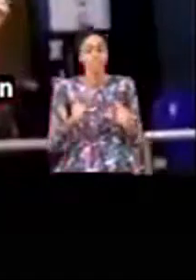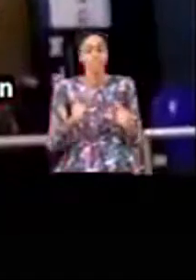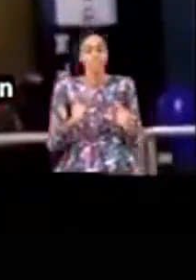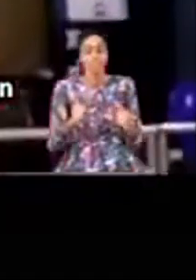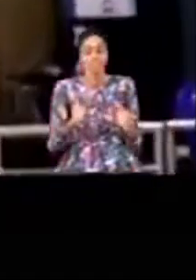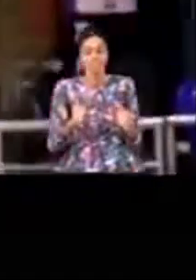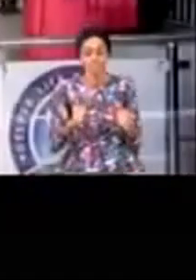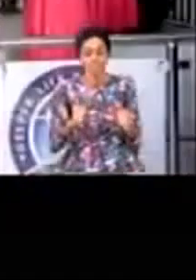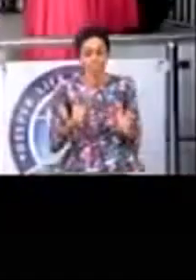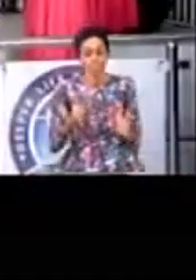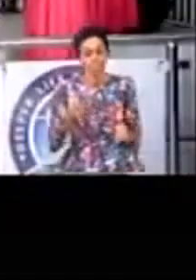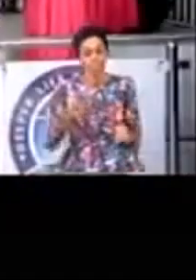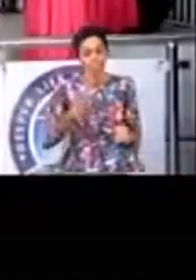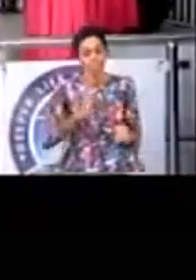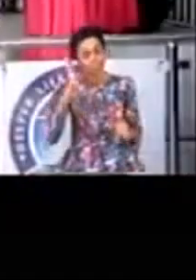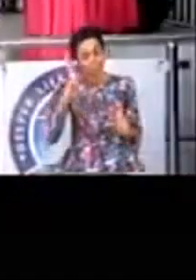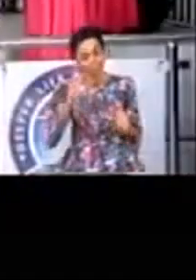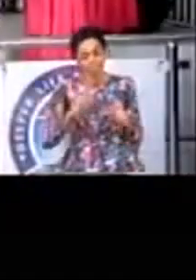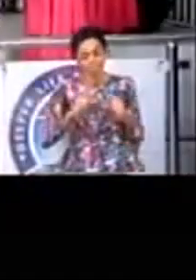on.